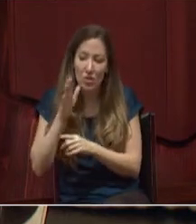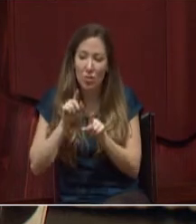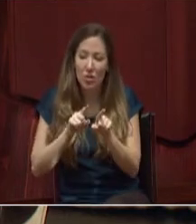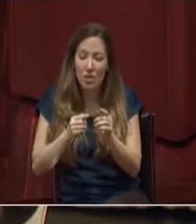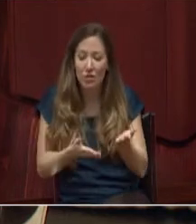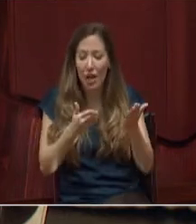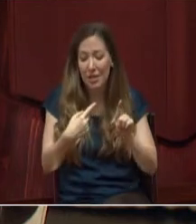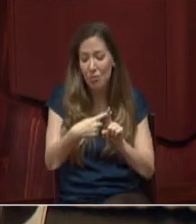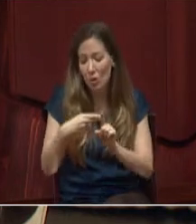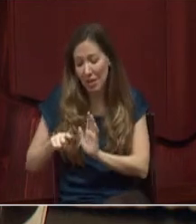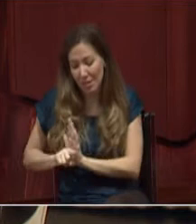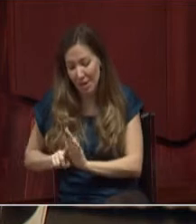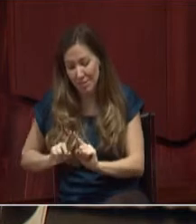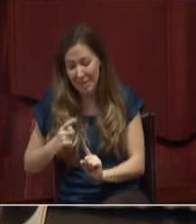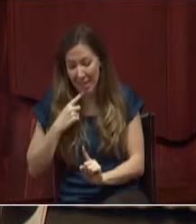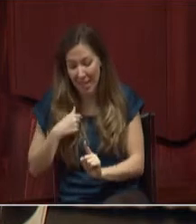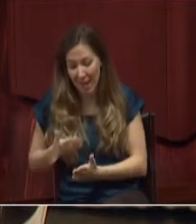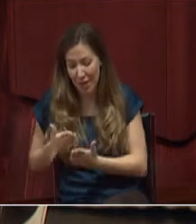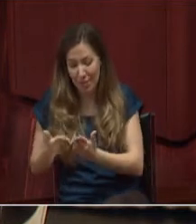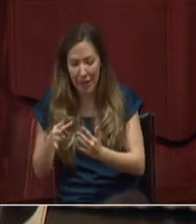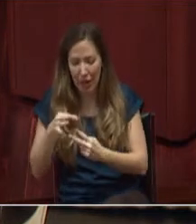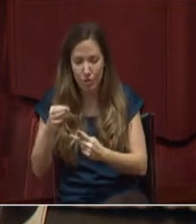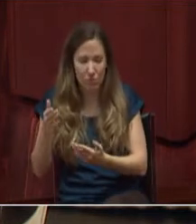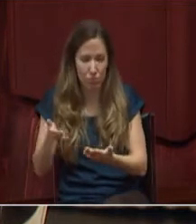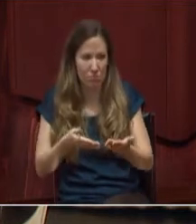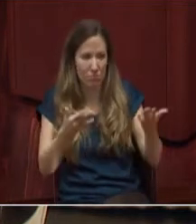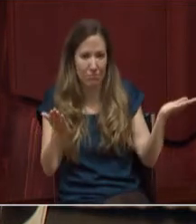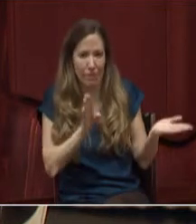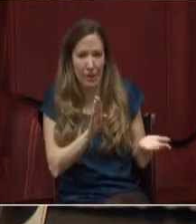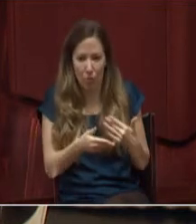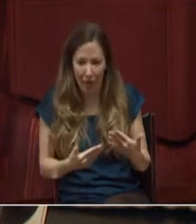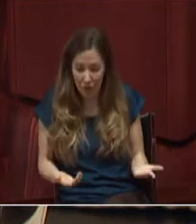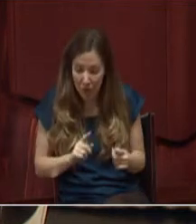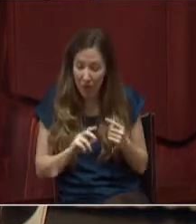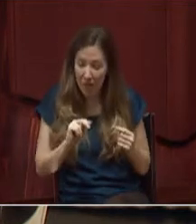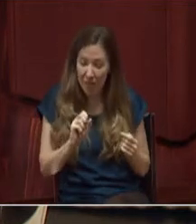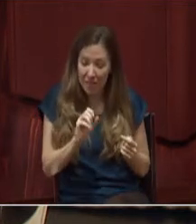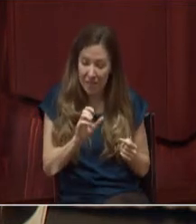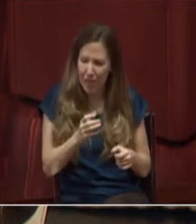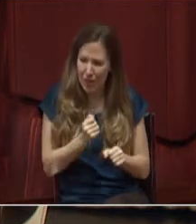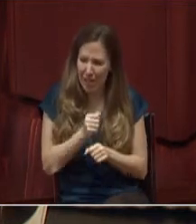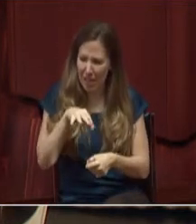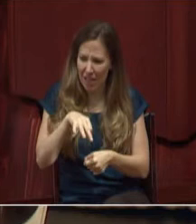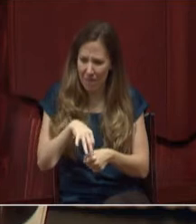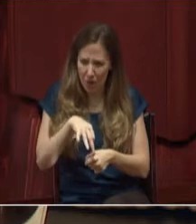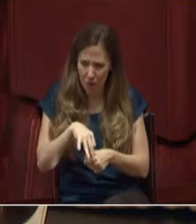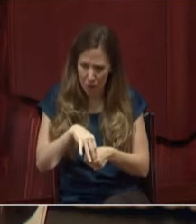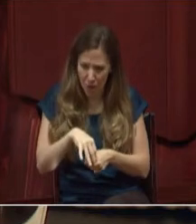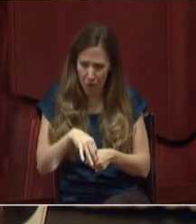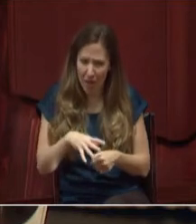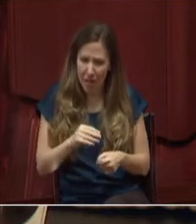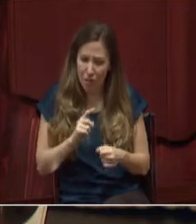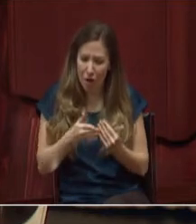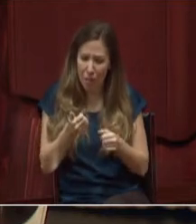however, I recommend option B, whatever. So the NSC was all of a sudden getting a vote that was really co-equal, if not superior, in